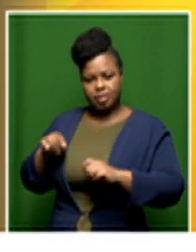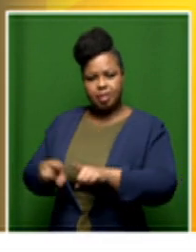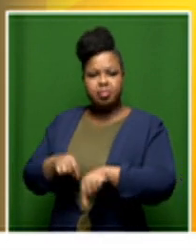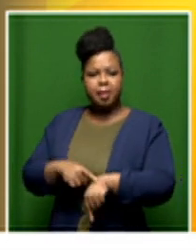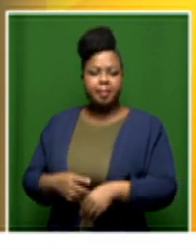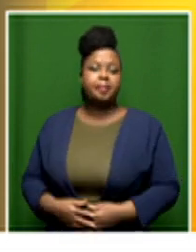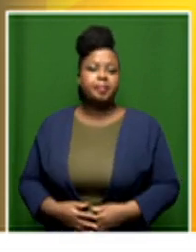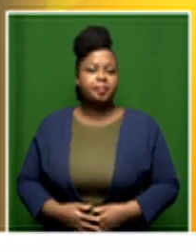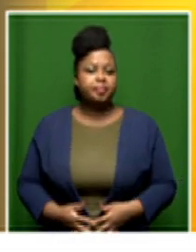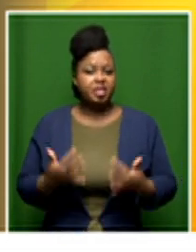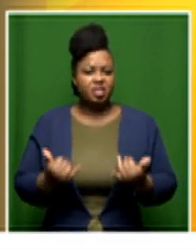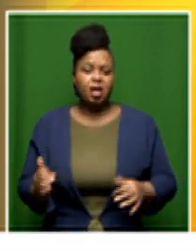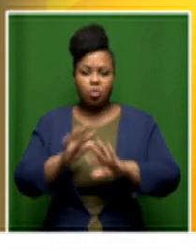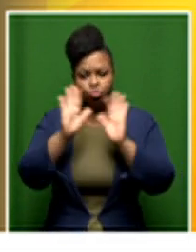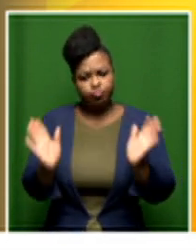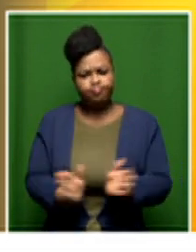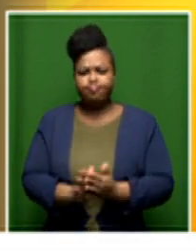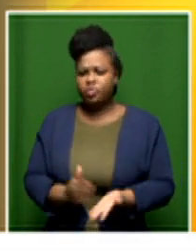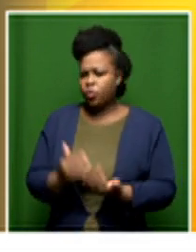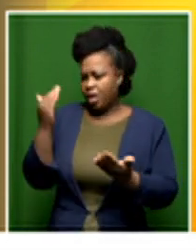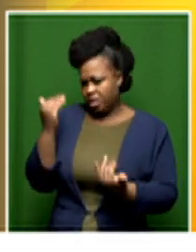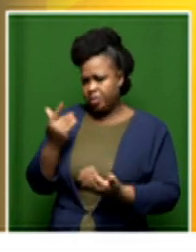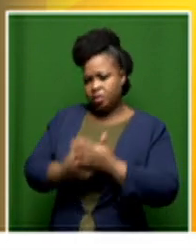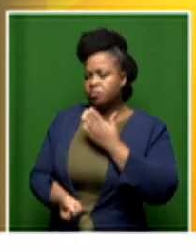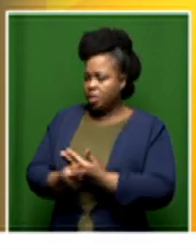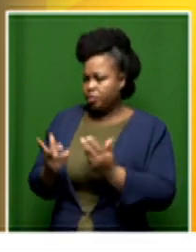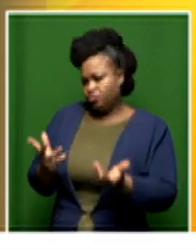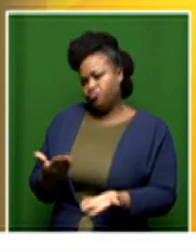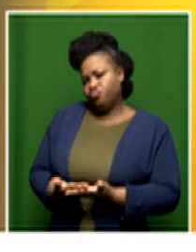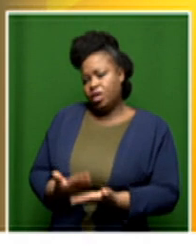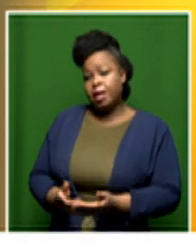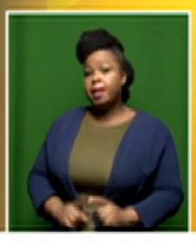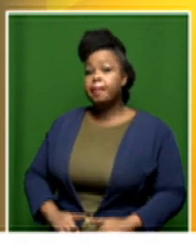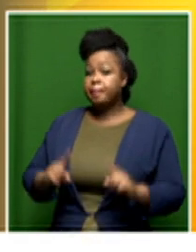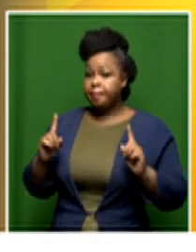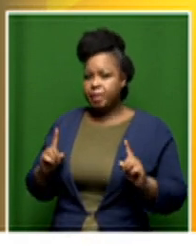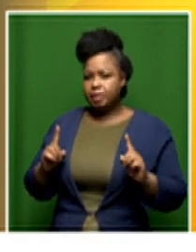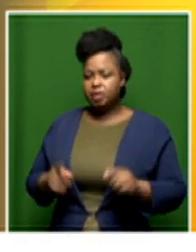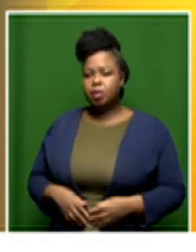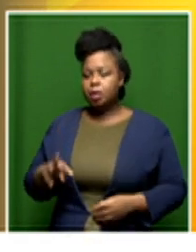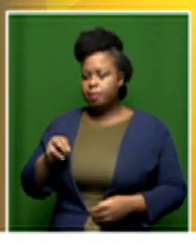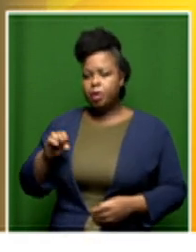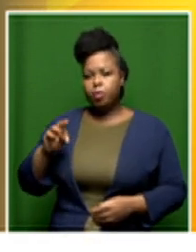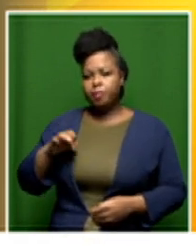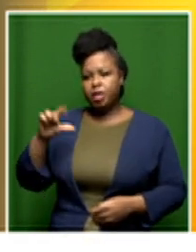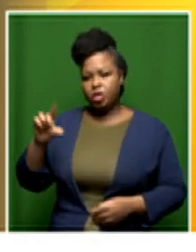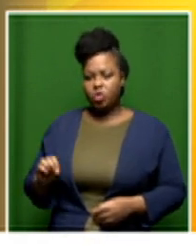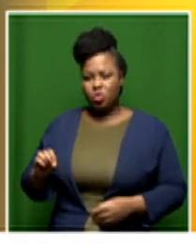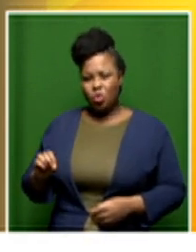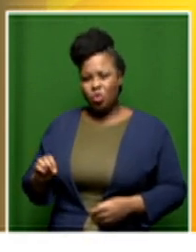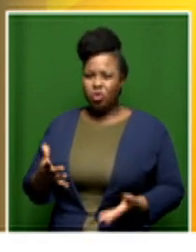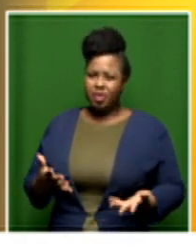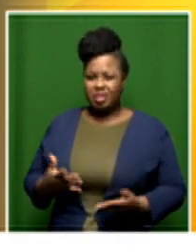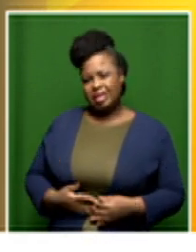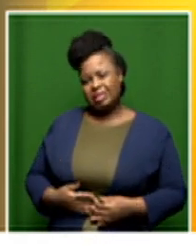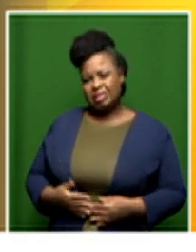So overall, one would have expected this to happen, although Mahumapelo's